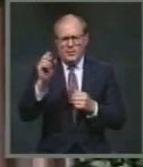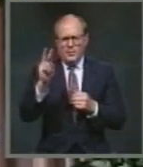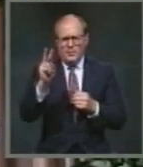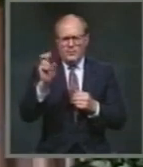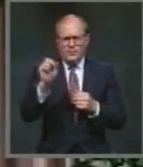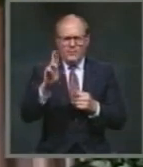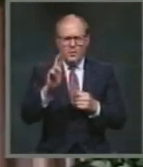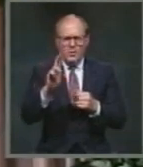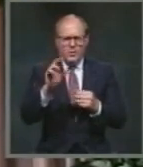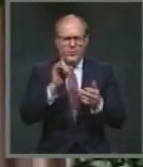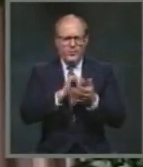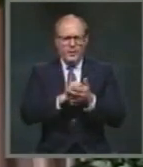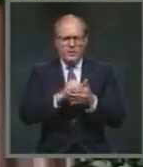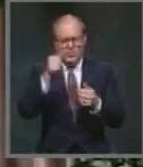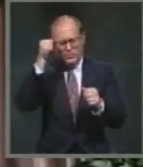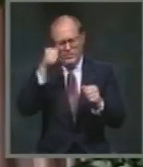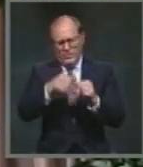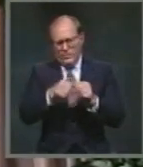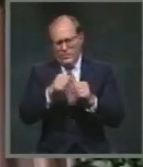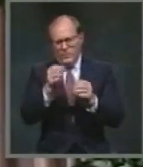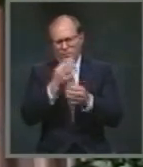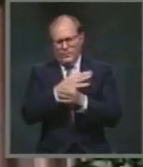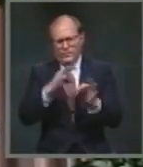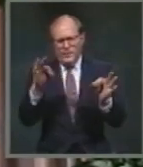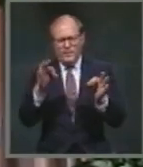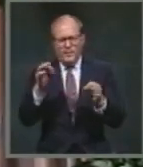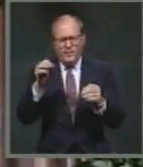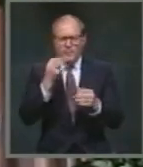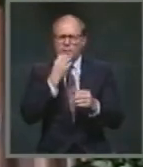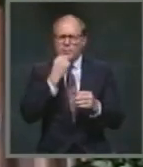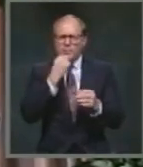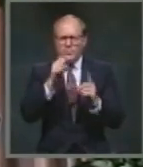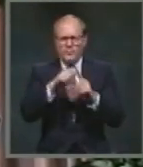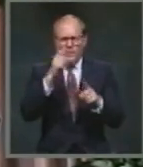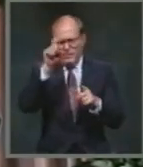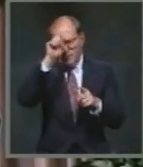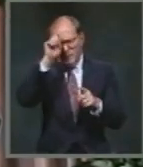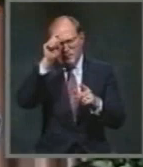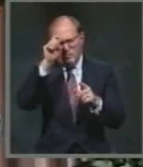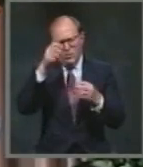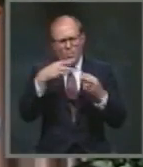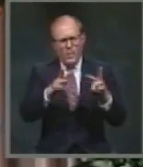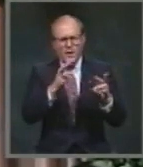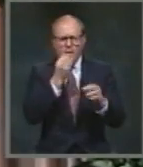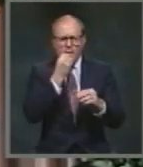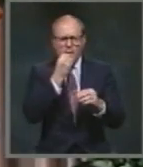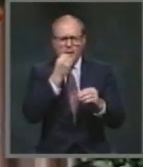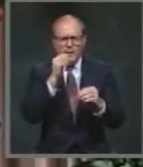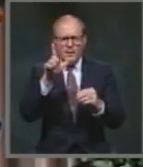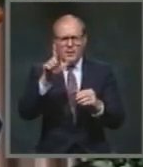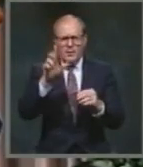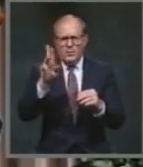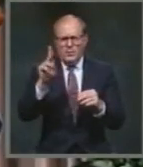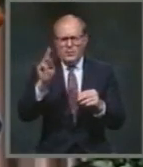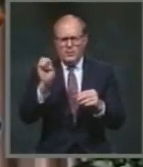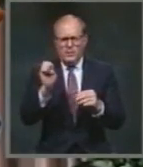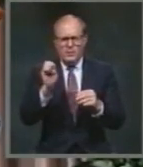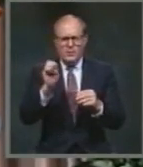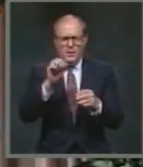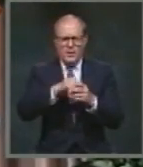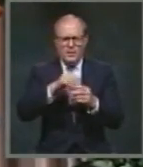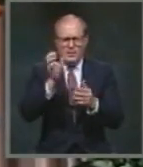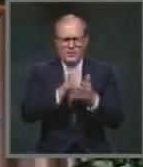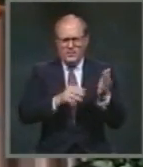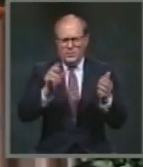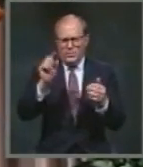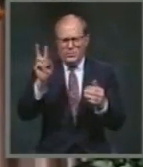remembrance of the Passover in Egypt. And as He was eating, Luke says in chapter 22 and in